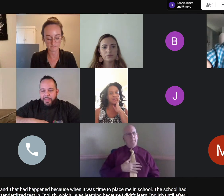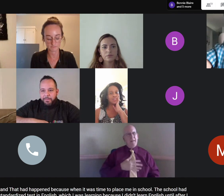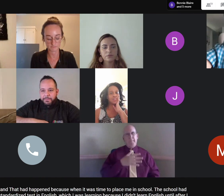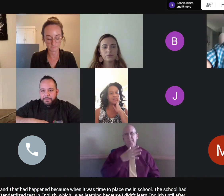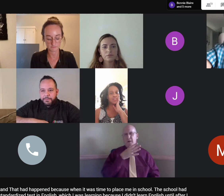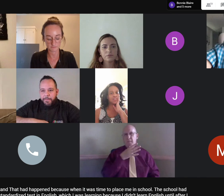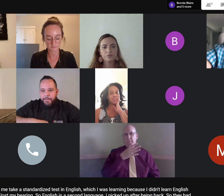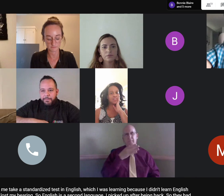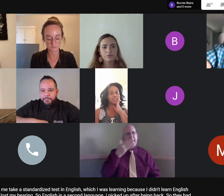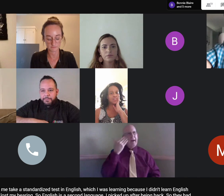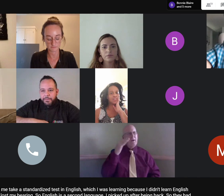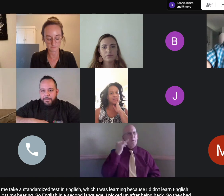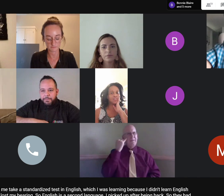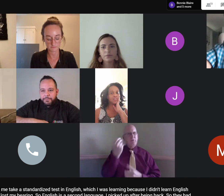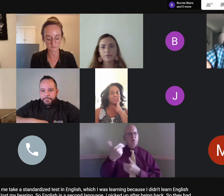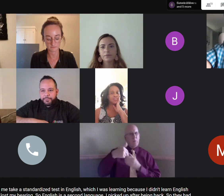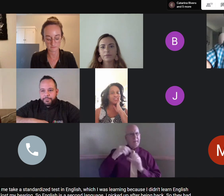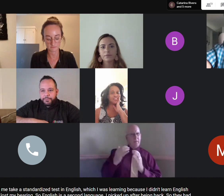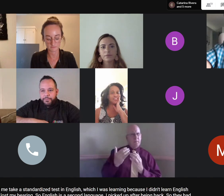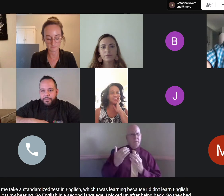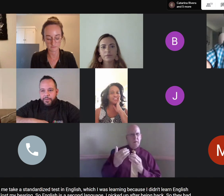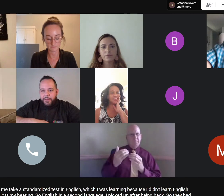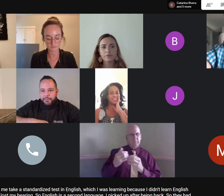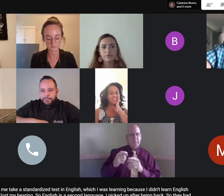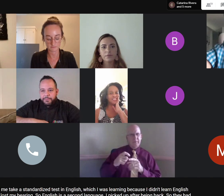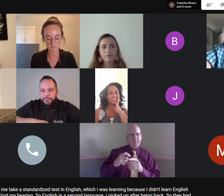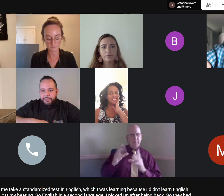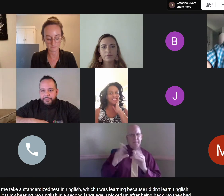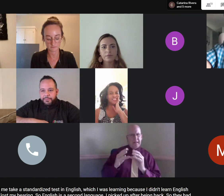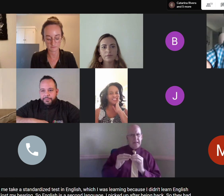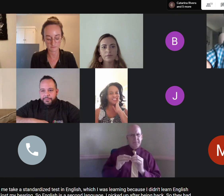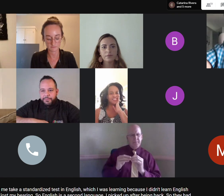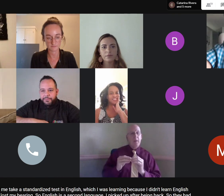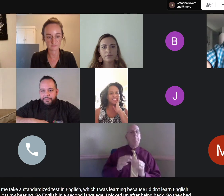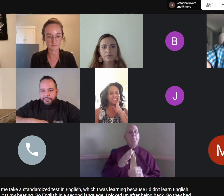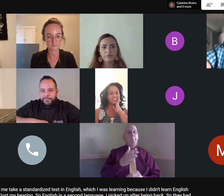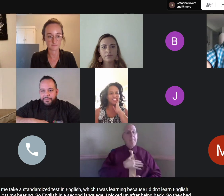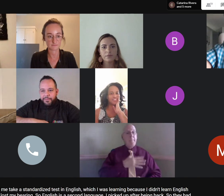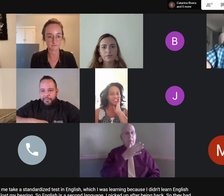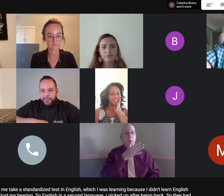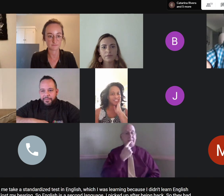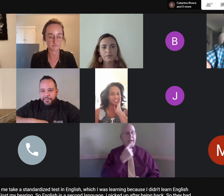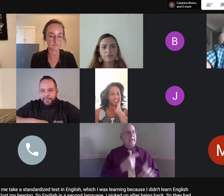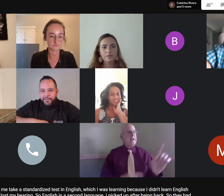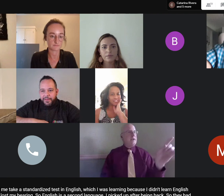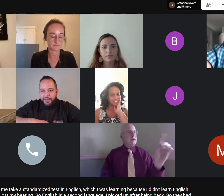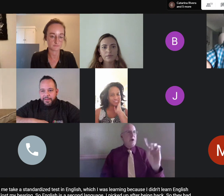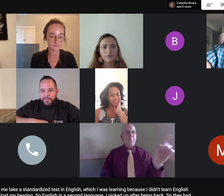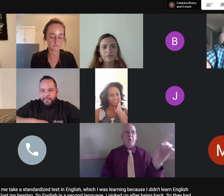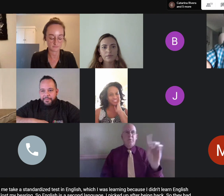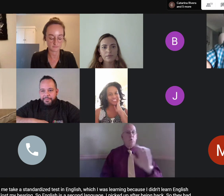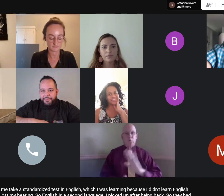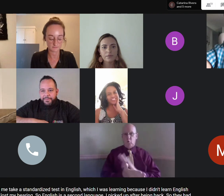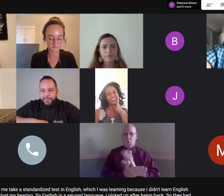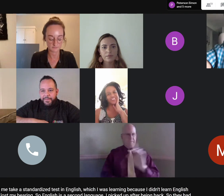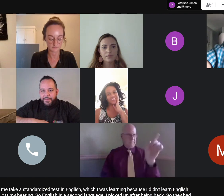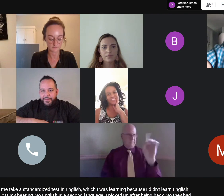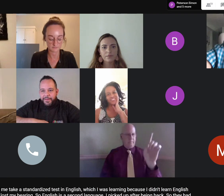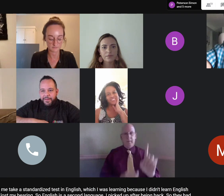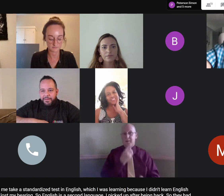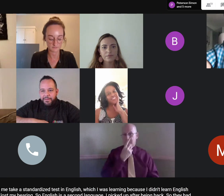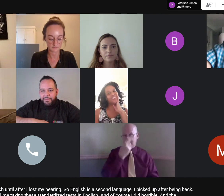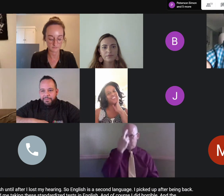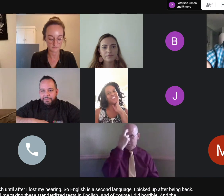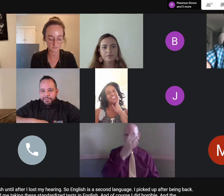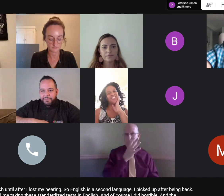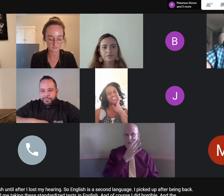she's joining the call. I don't think she is, but she was like, And my mom is a Dominican mom. Like my